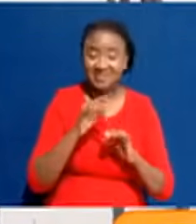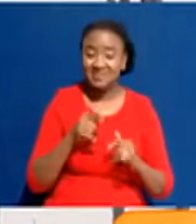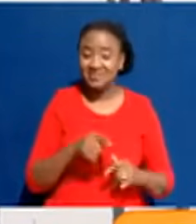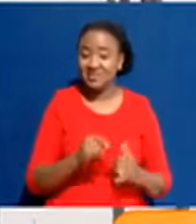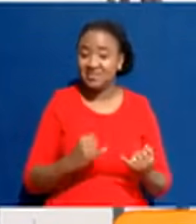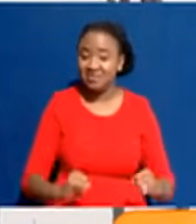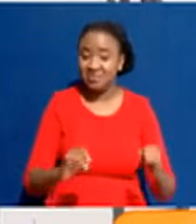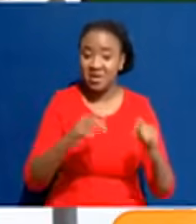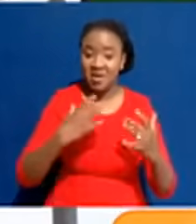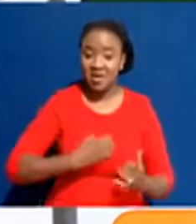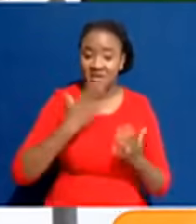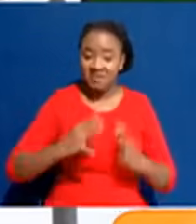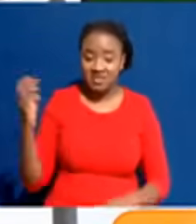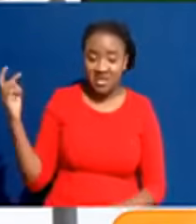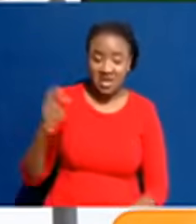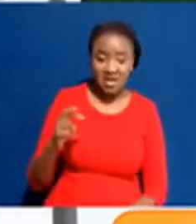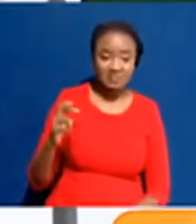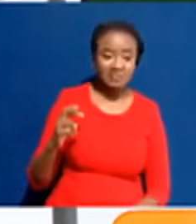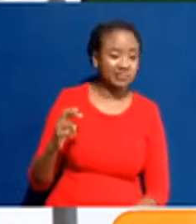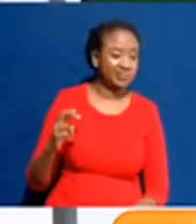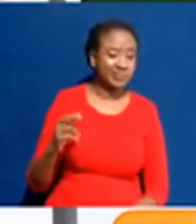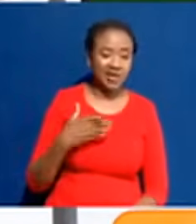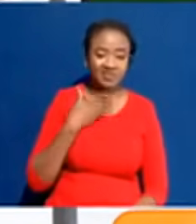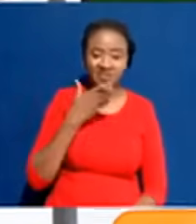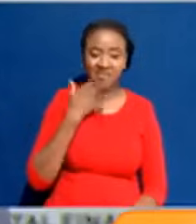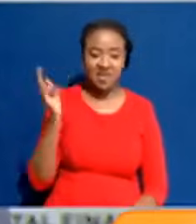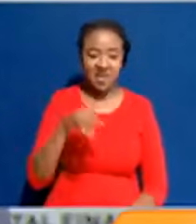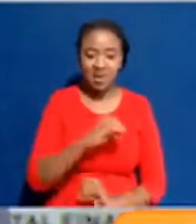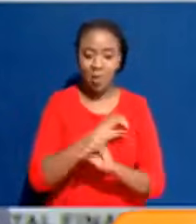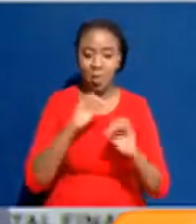to tourists and investors. We're competing with our neighbors.